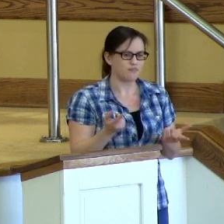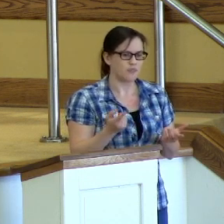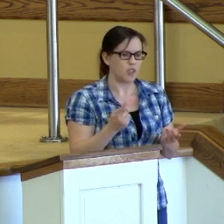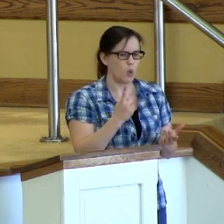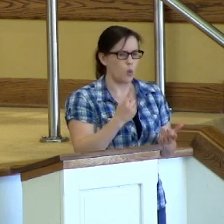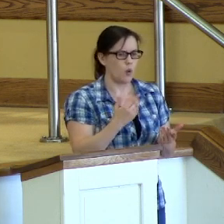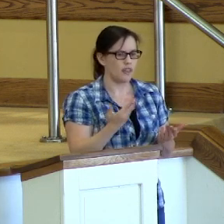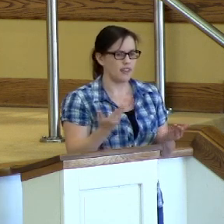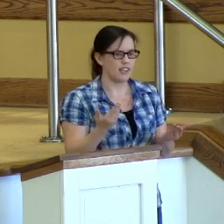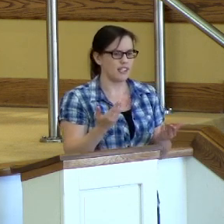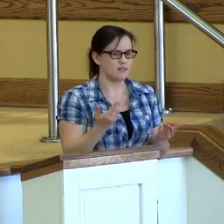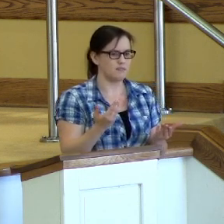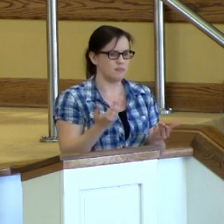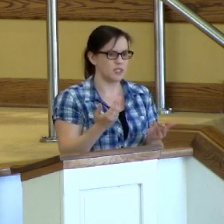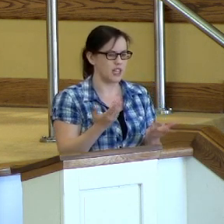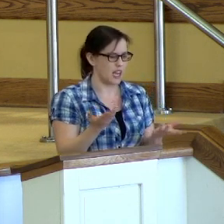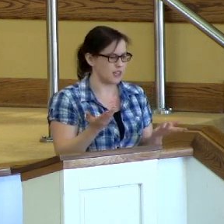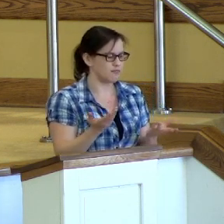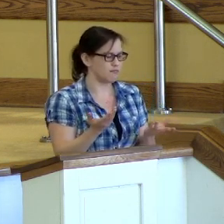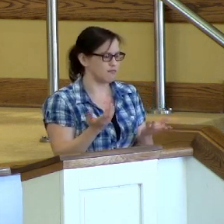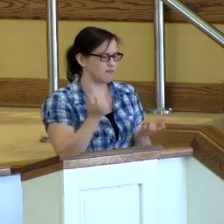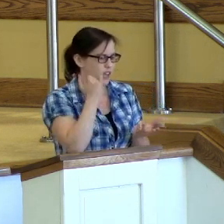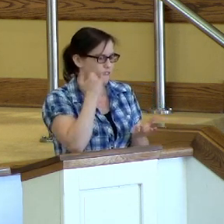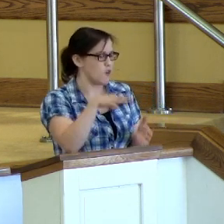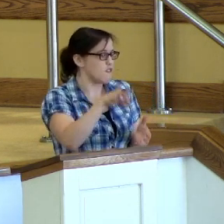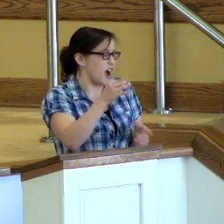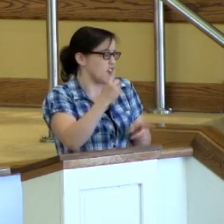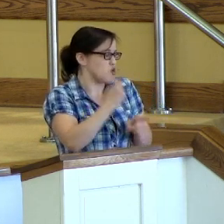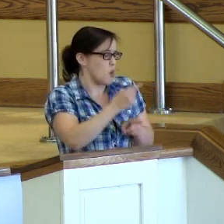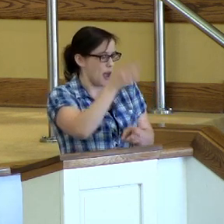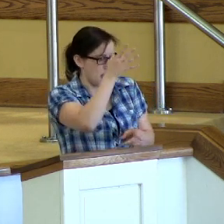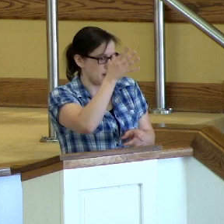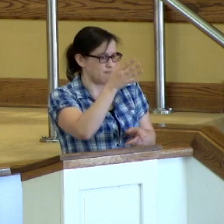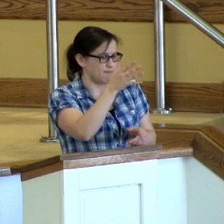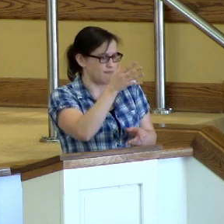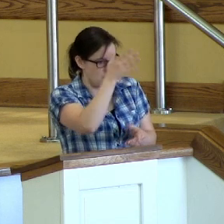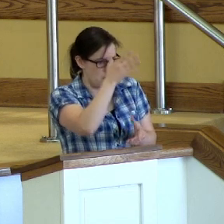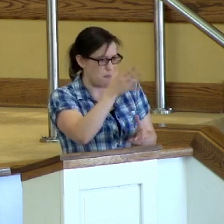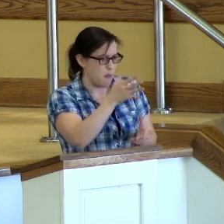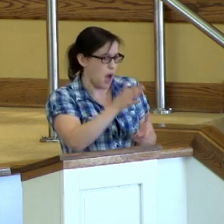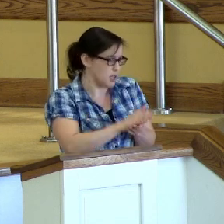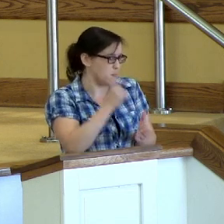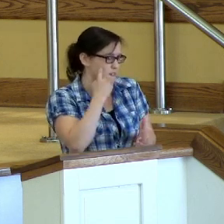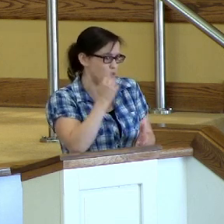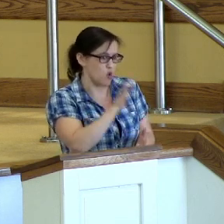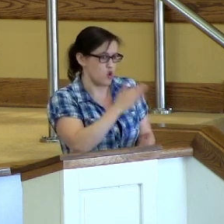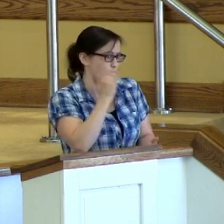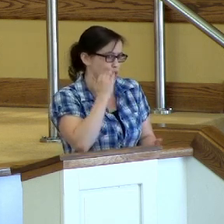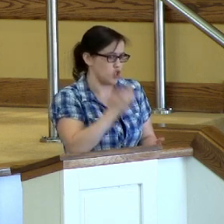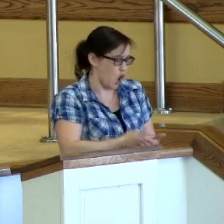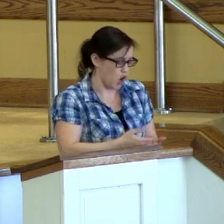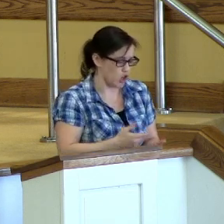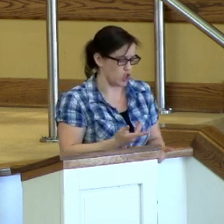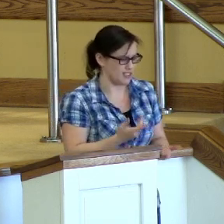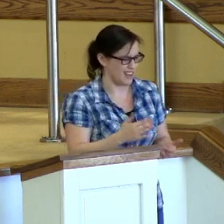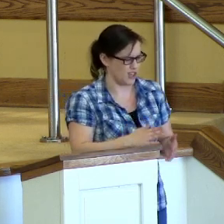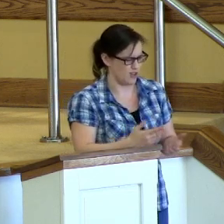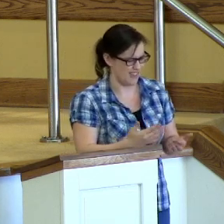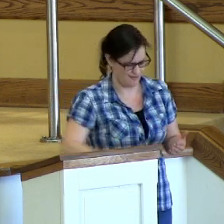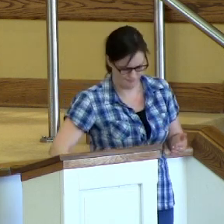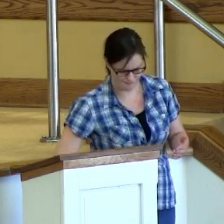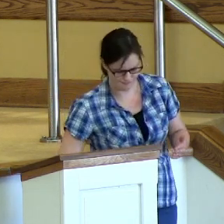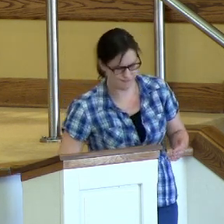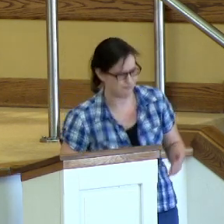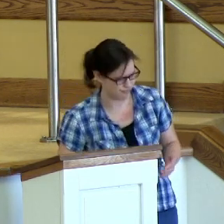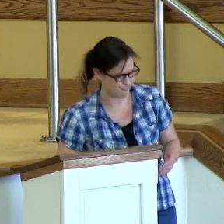that says you're doing it. You know, I guess in our modern culture, it was shaking the hand, kind of used to seal the deal when you did stuff. Now